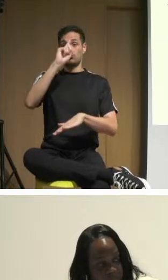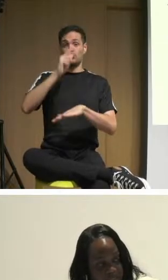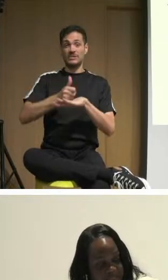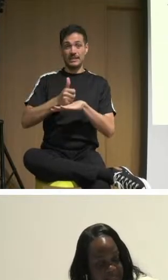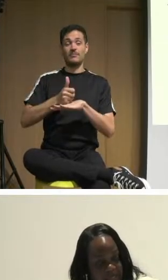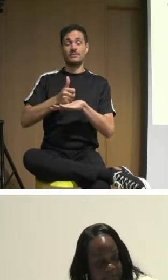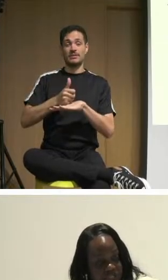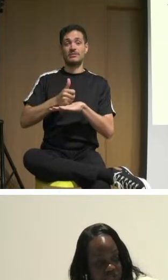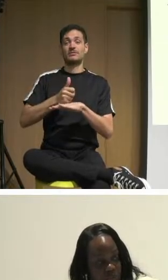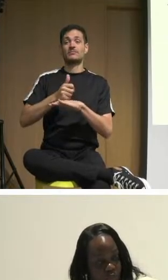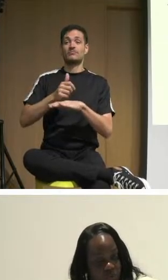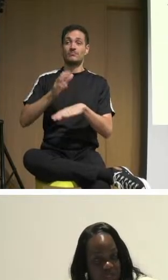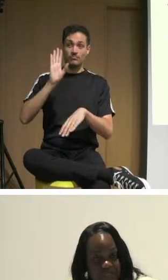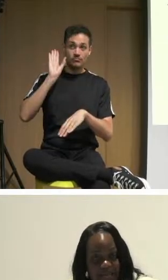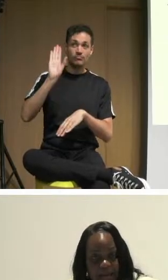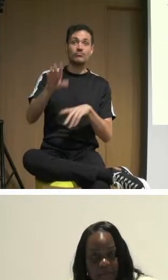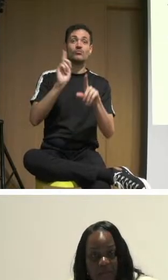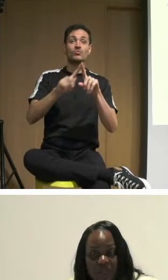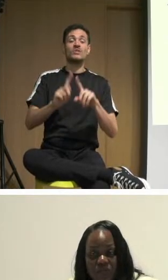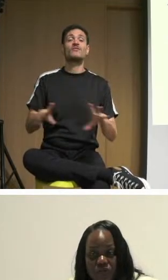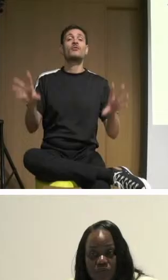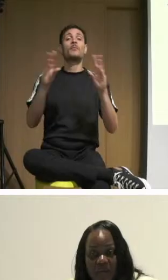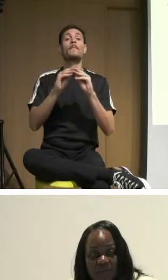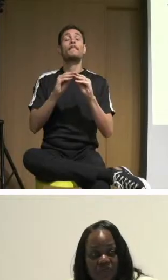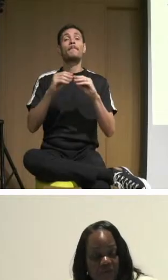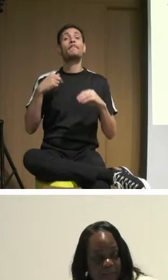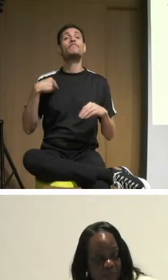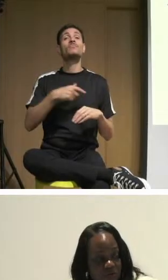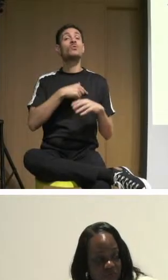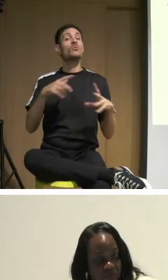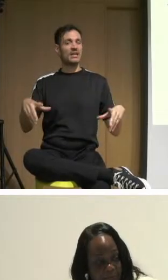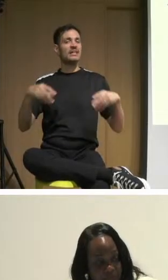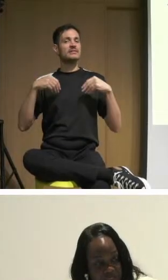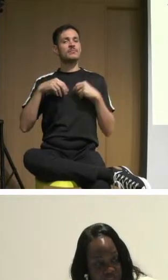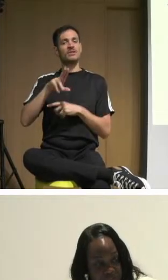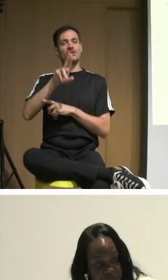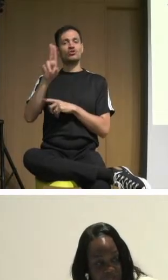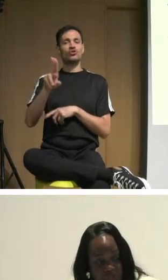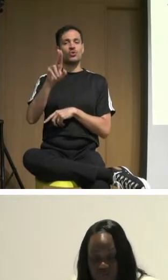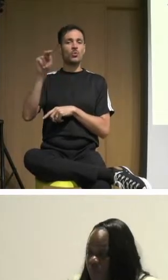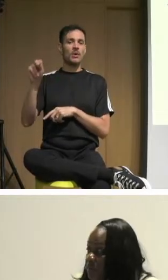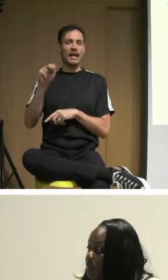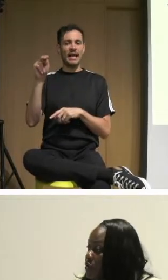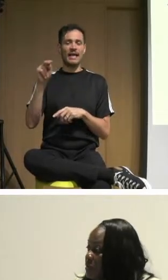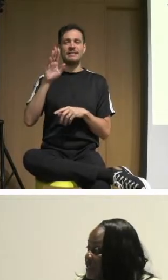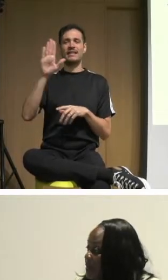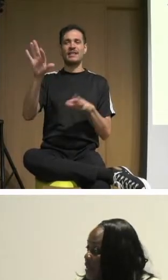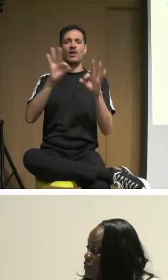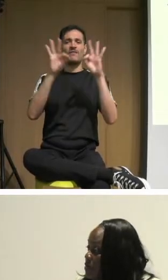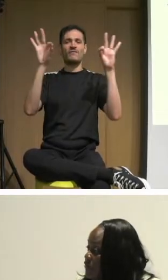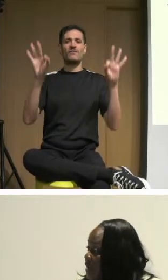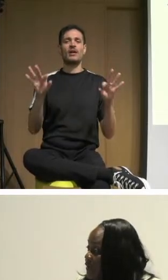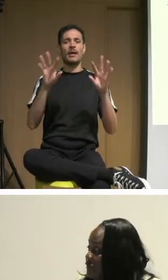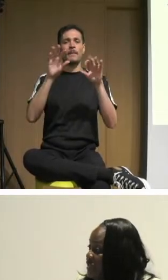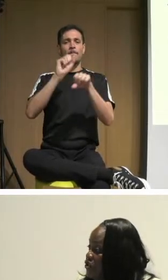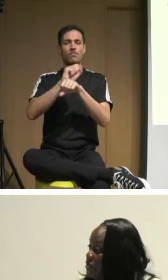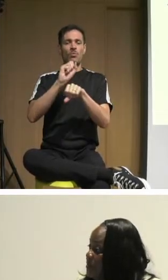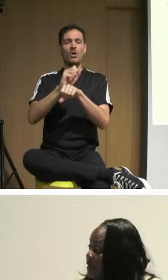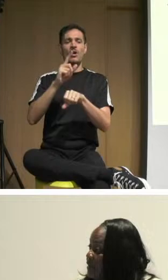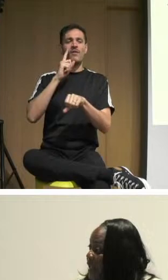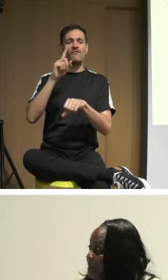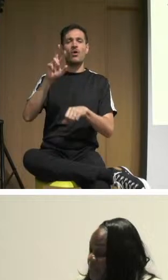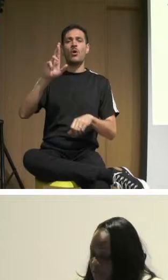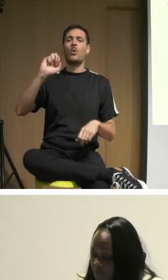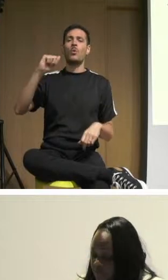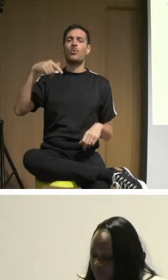group meetings that the commission would adopt the UN framework for reparations. So I want to pause and make room for conversation